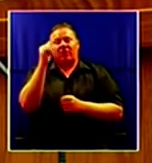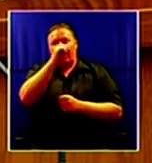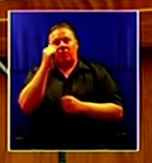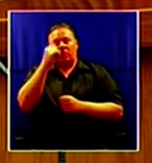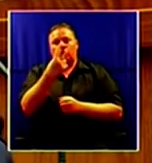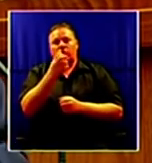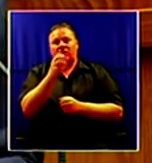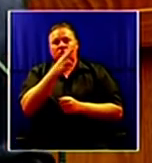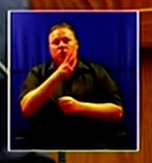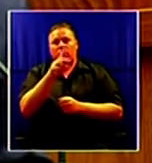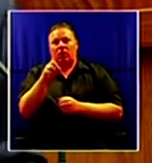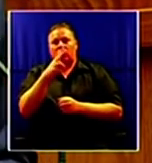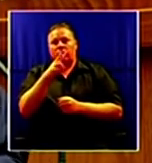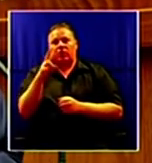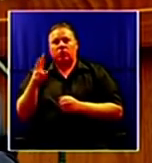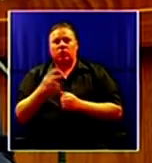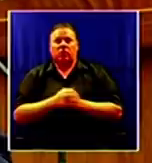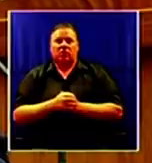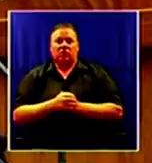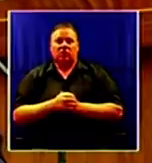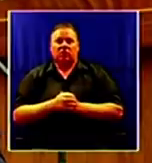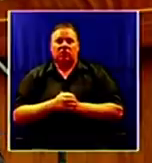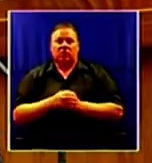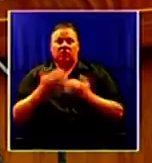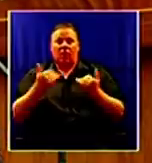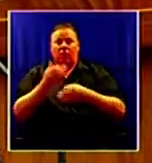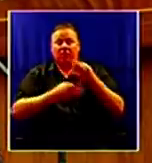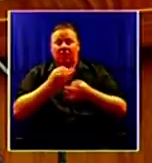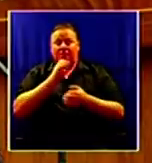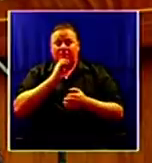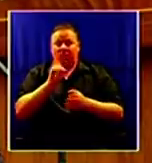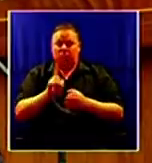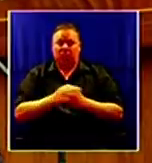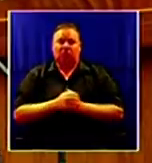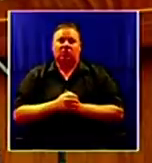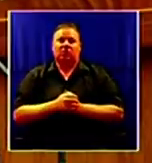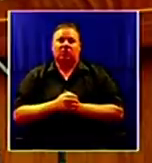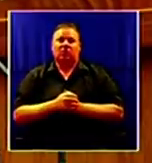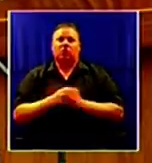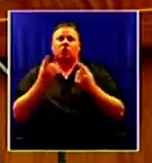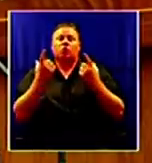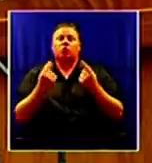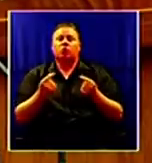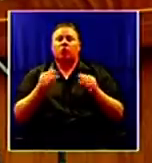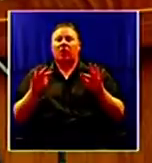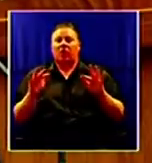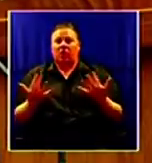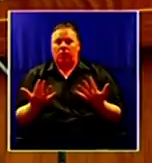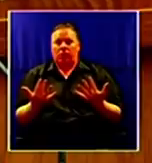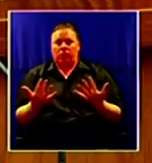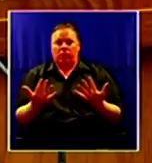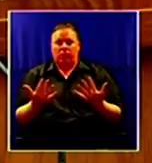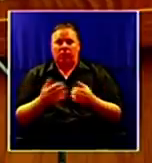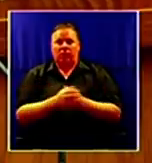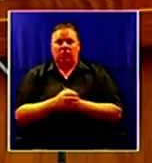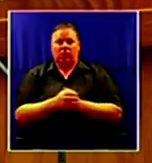April 2022. Now, this needs to be explained. This will be done alongside a broadening